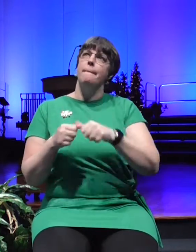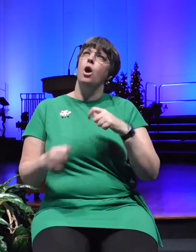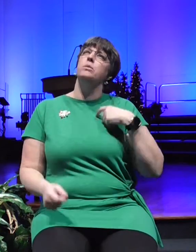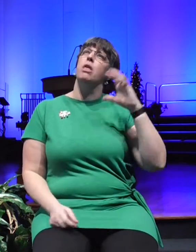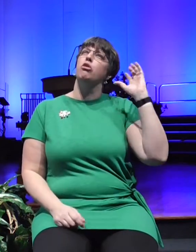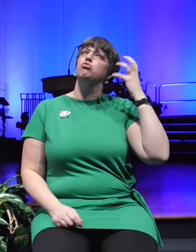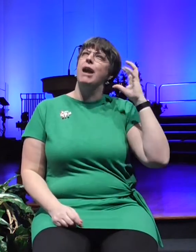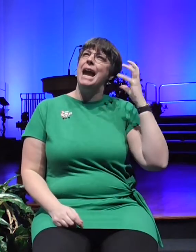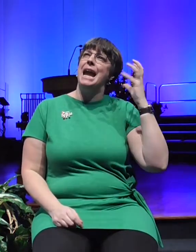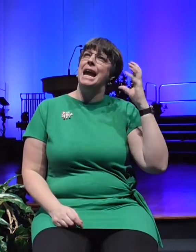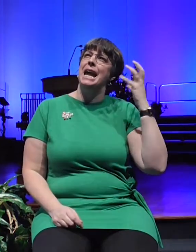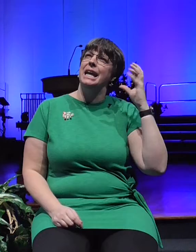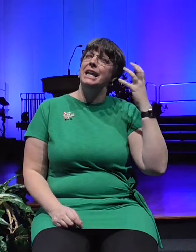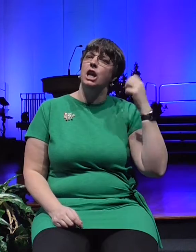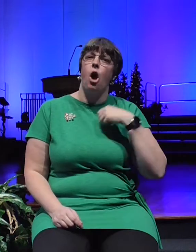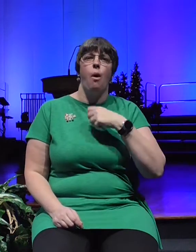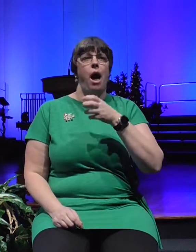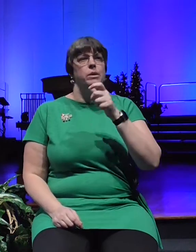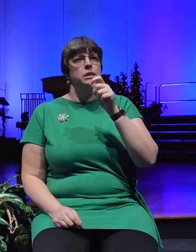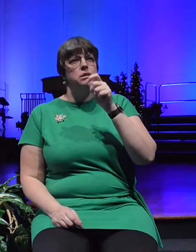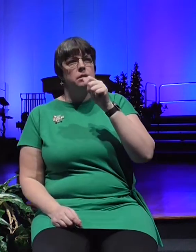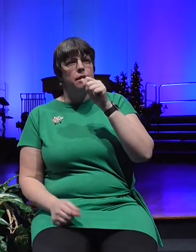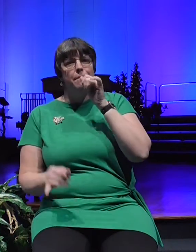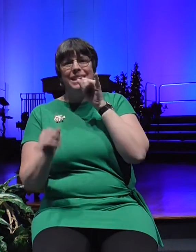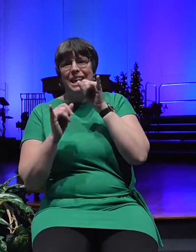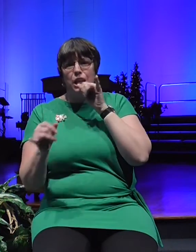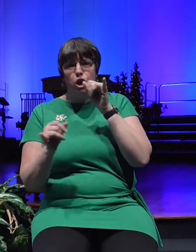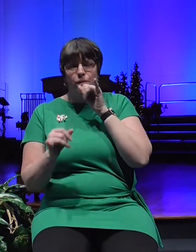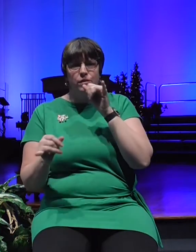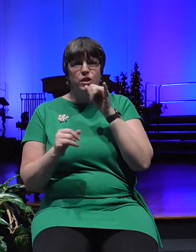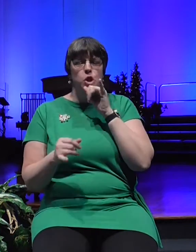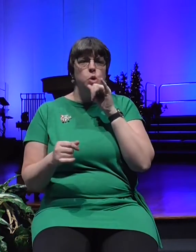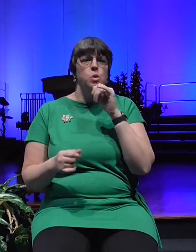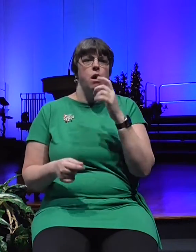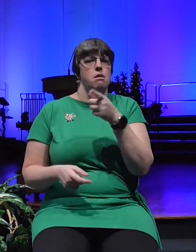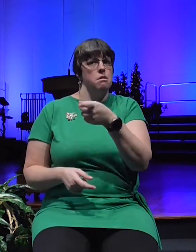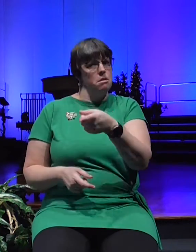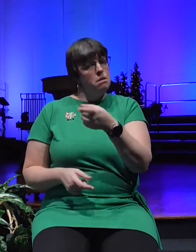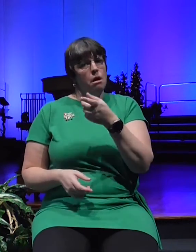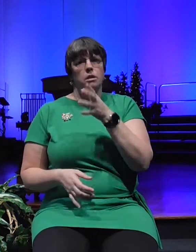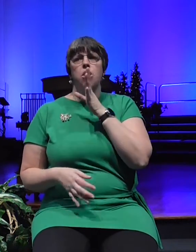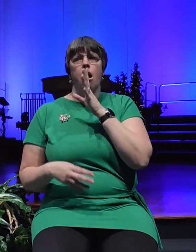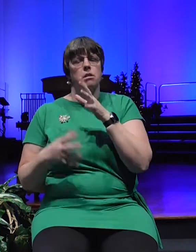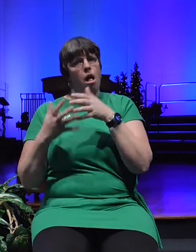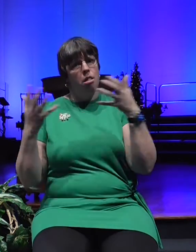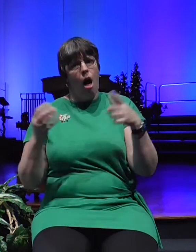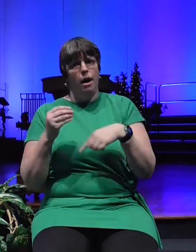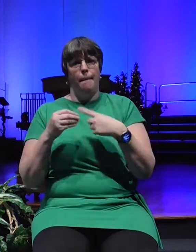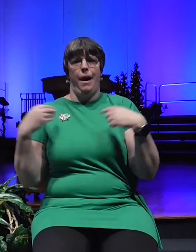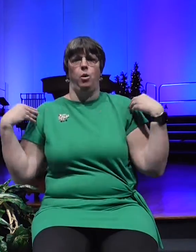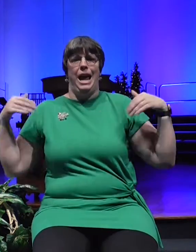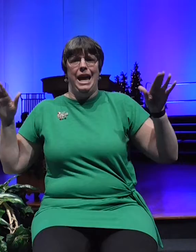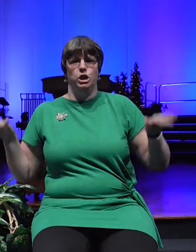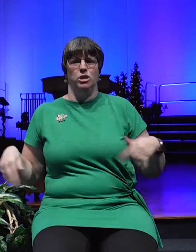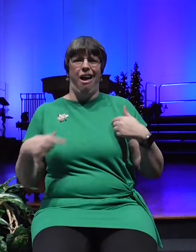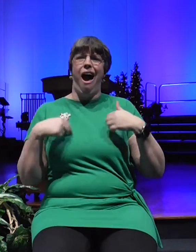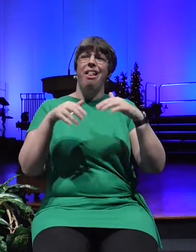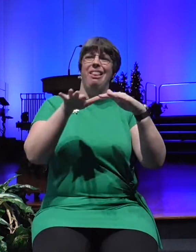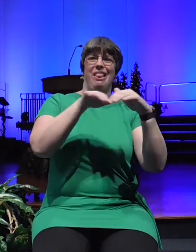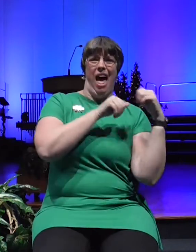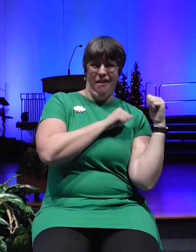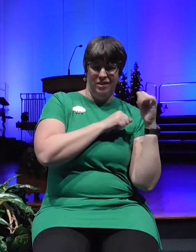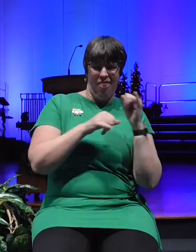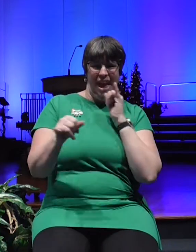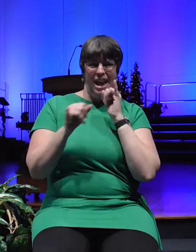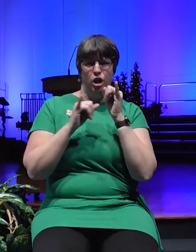a woman who was all about angels. And I left the interview, quite frankly, a little skeptical. Are there